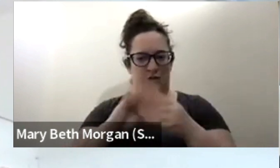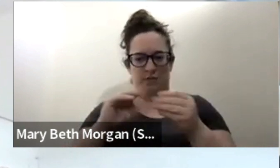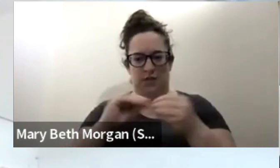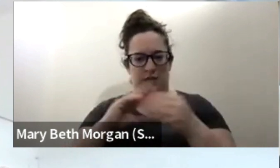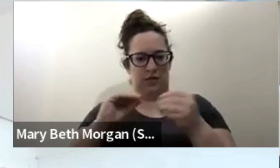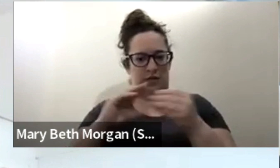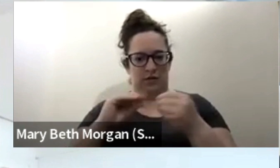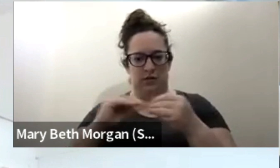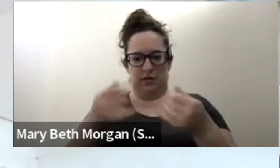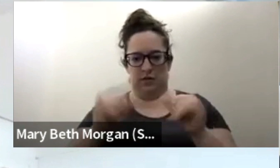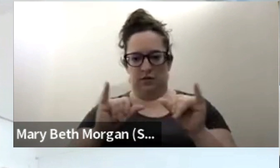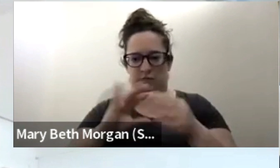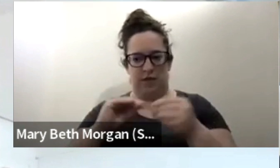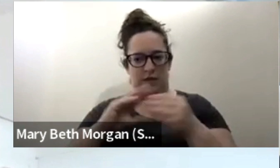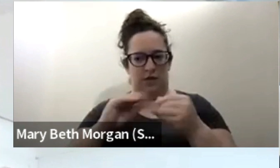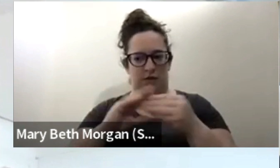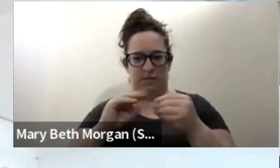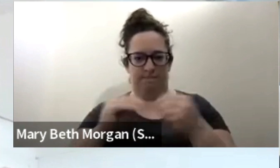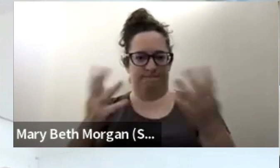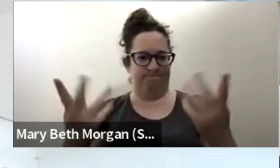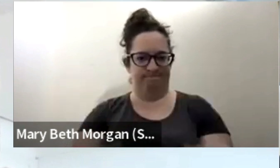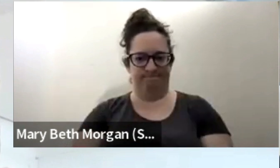well,